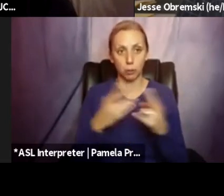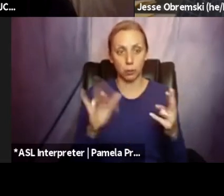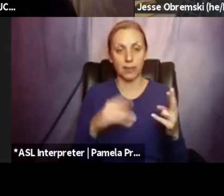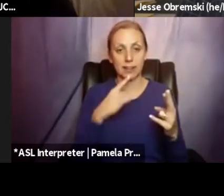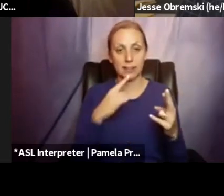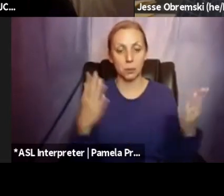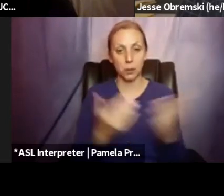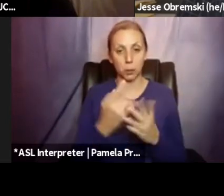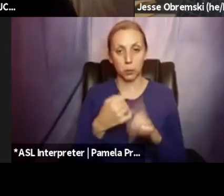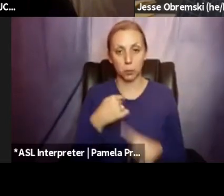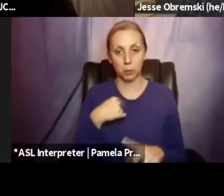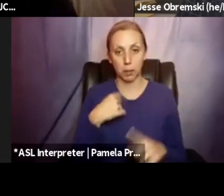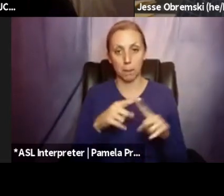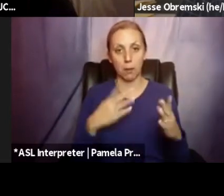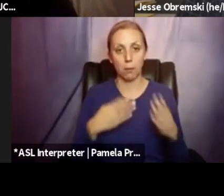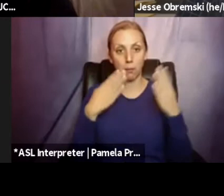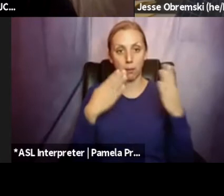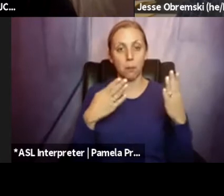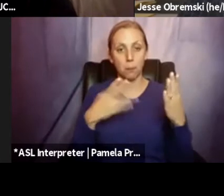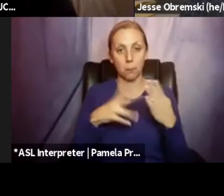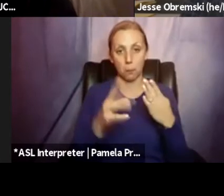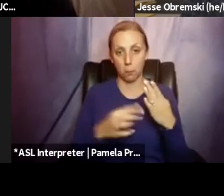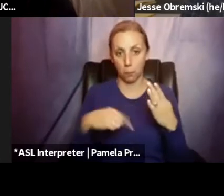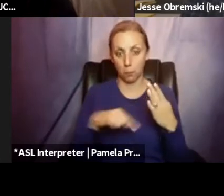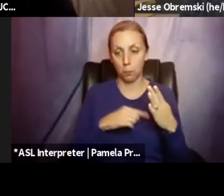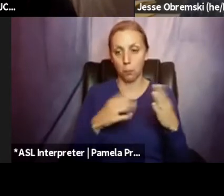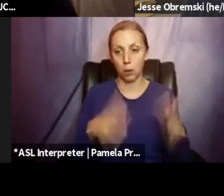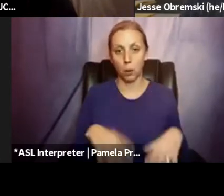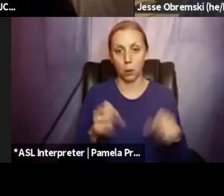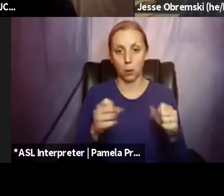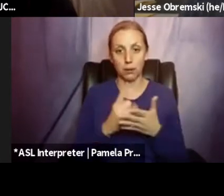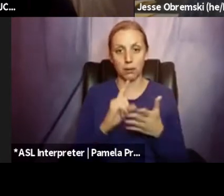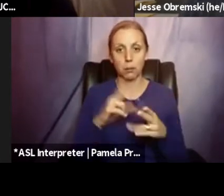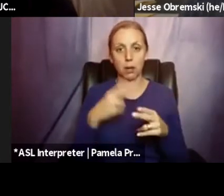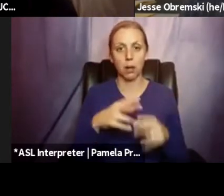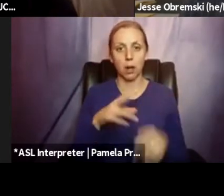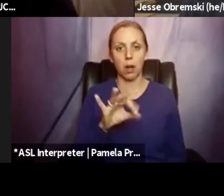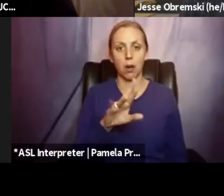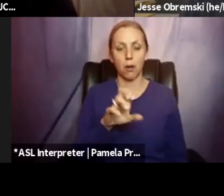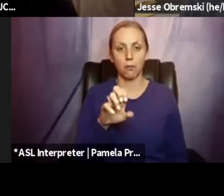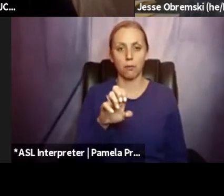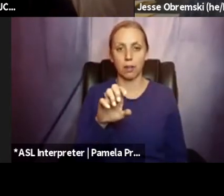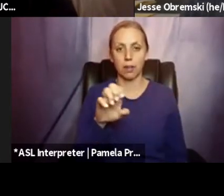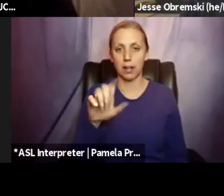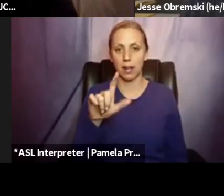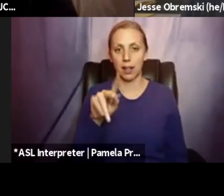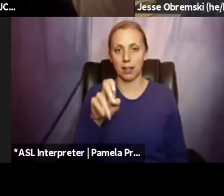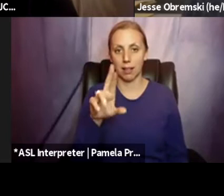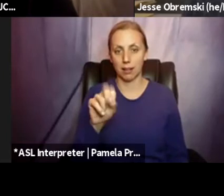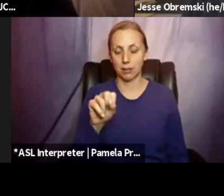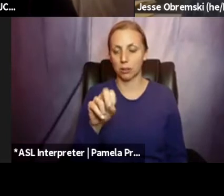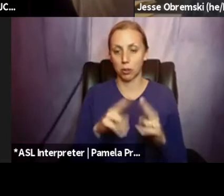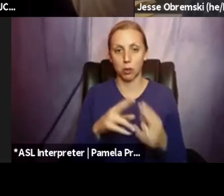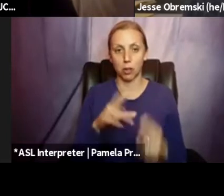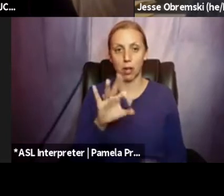me, but was recommended during a program we hosted last week. And it's called Freelancers Union. Freelance isn't real. So please